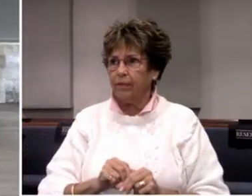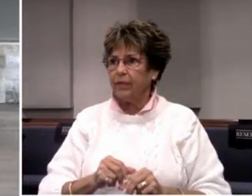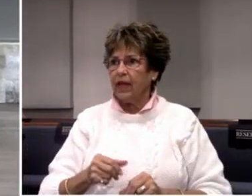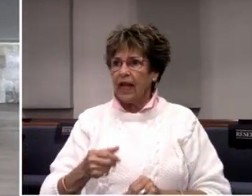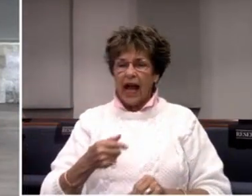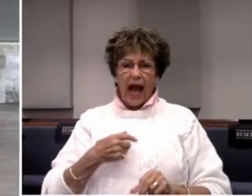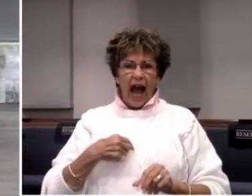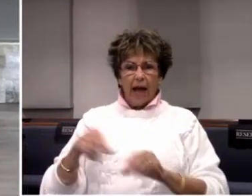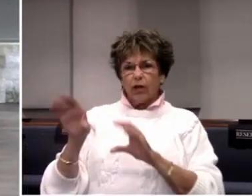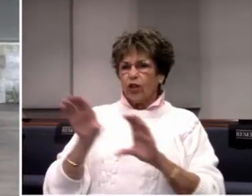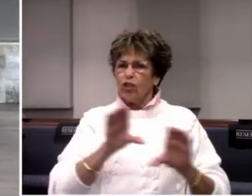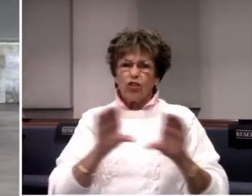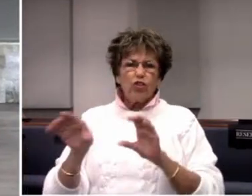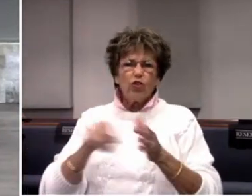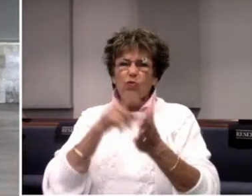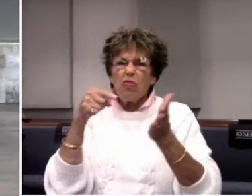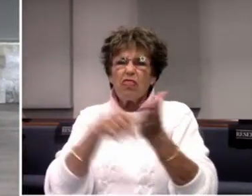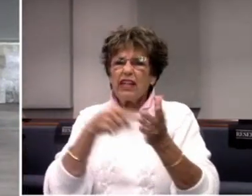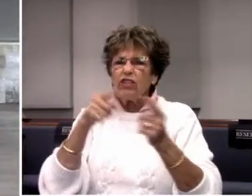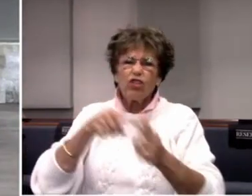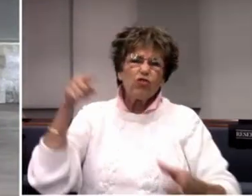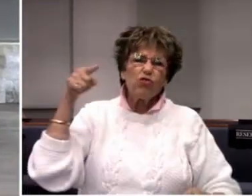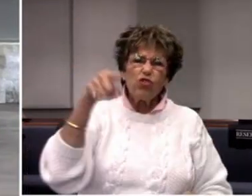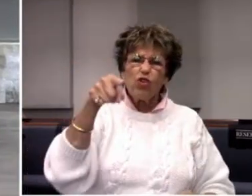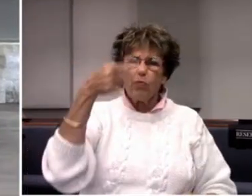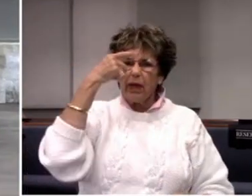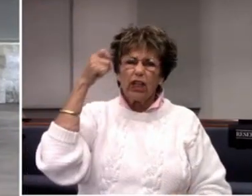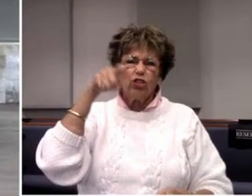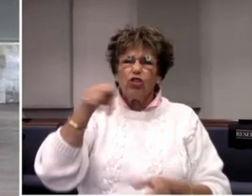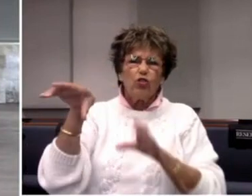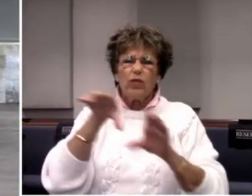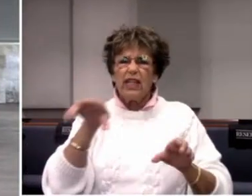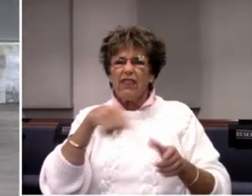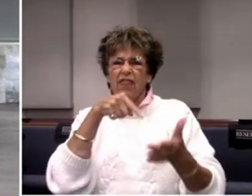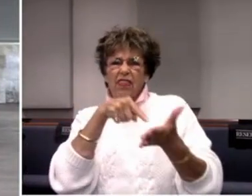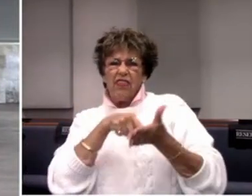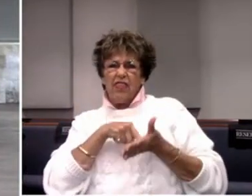going to do this to you. Your act